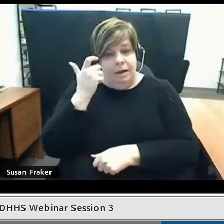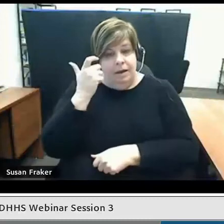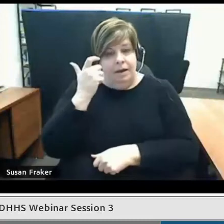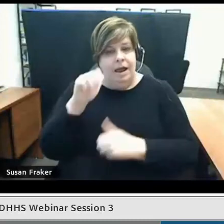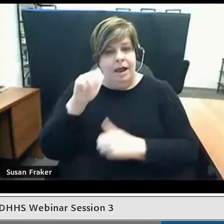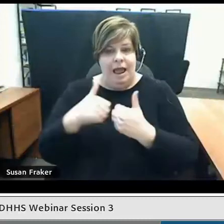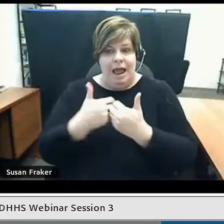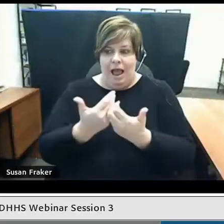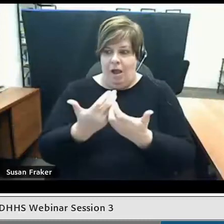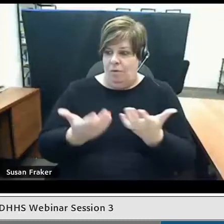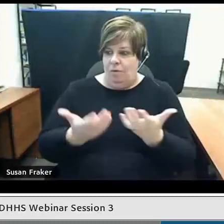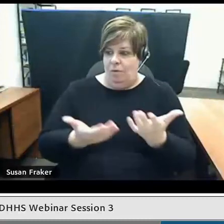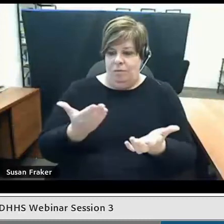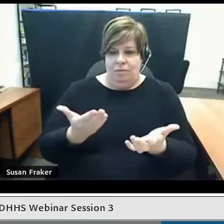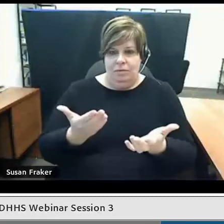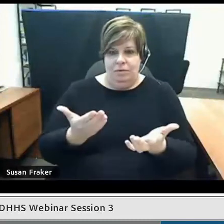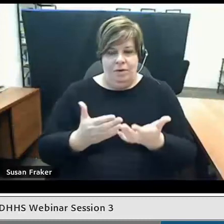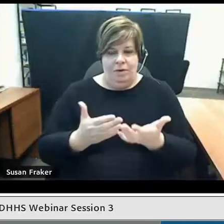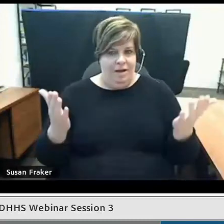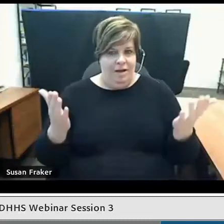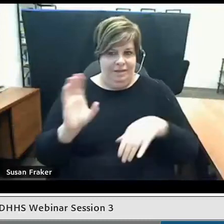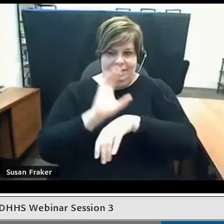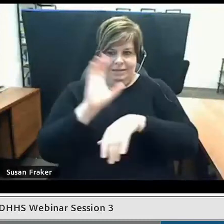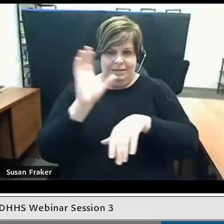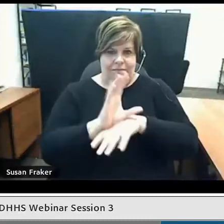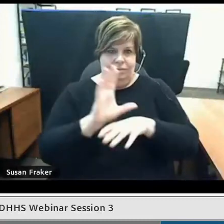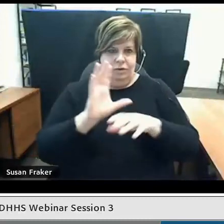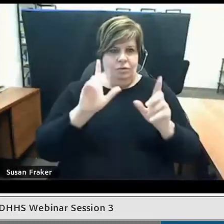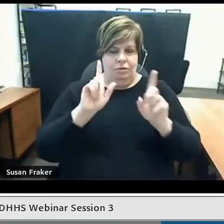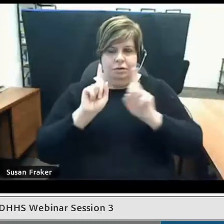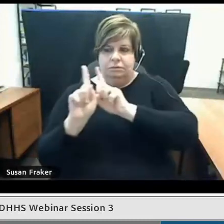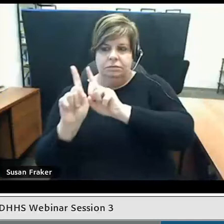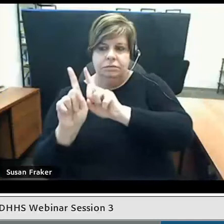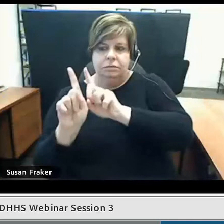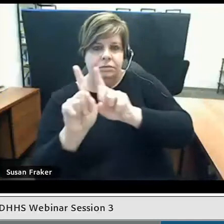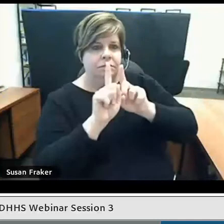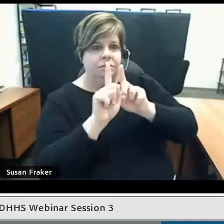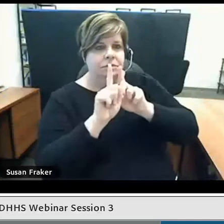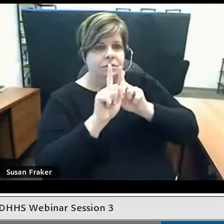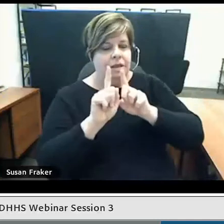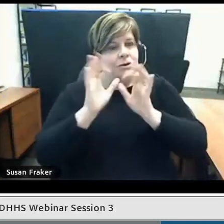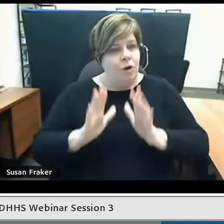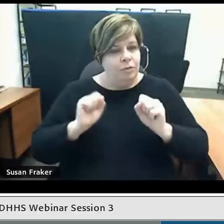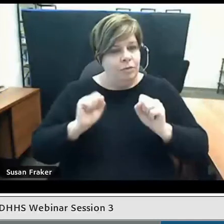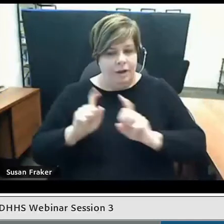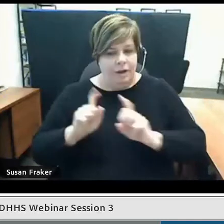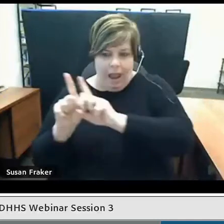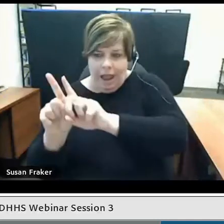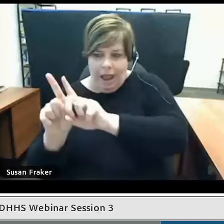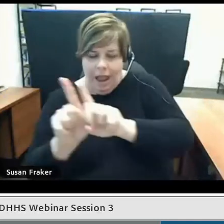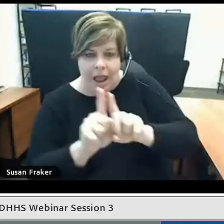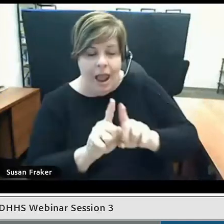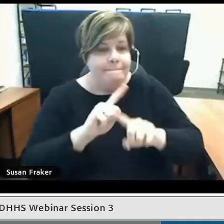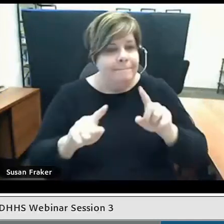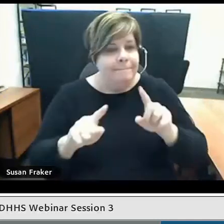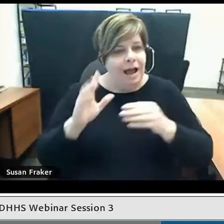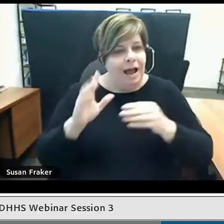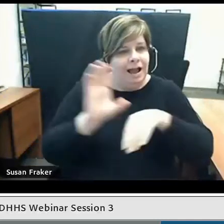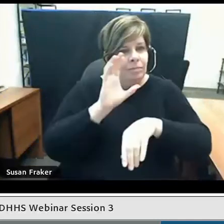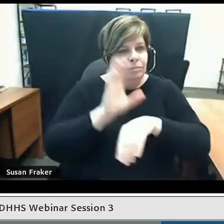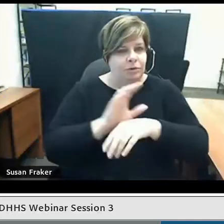you have this object move around with you in the same way as a person can? So, for instance, if you have a sign